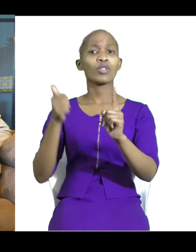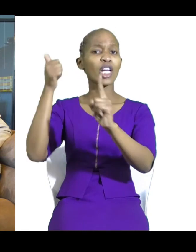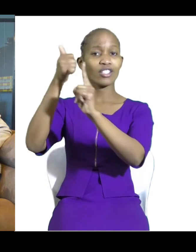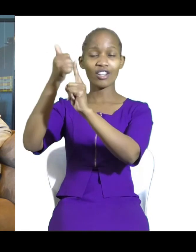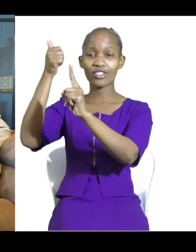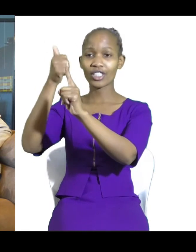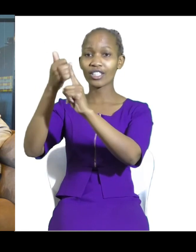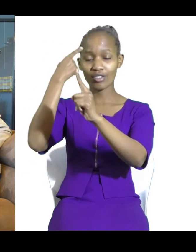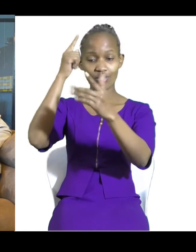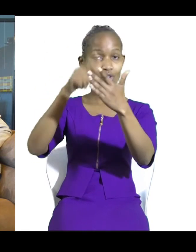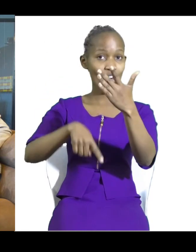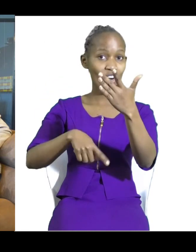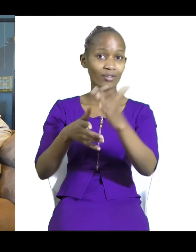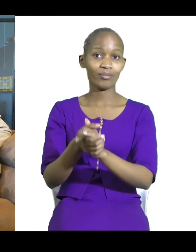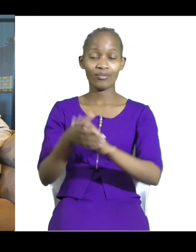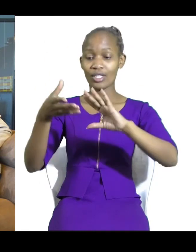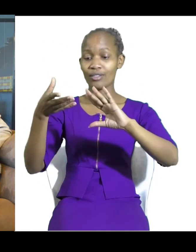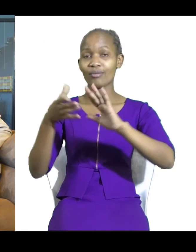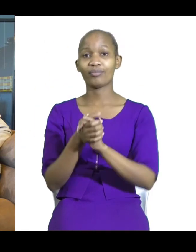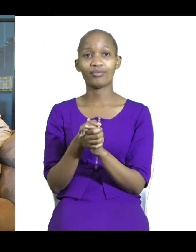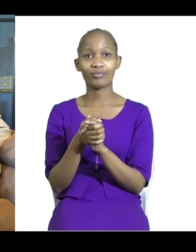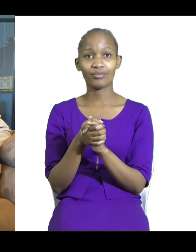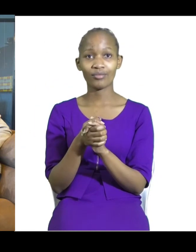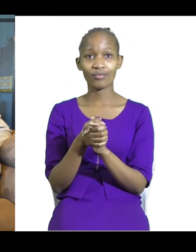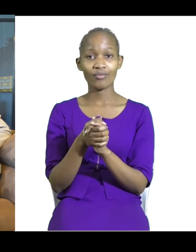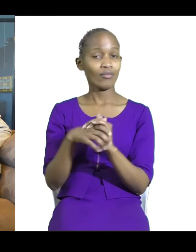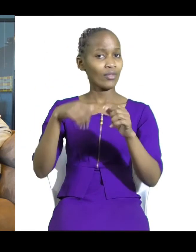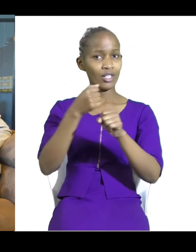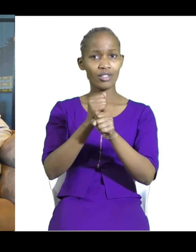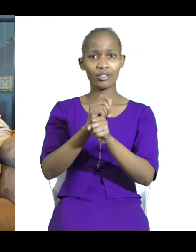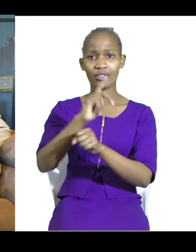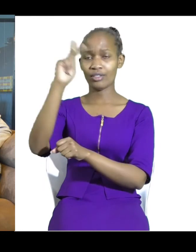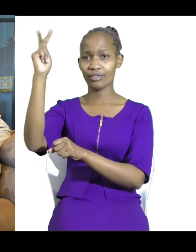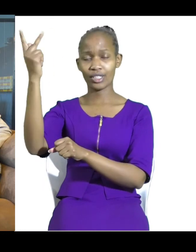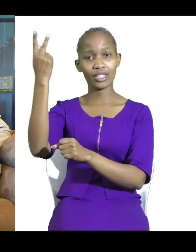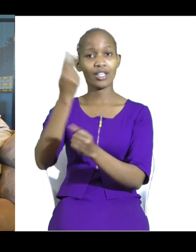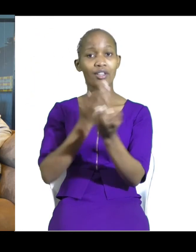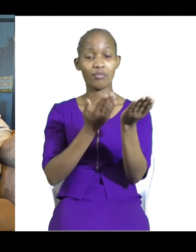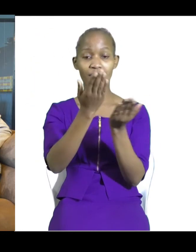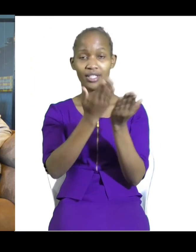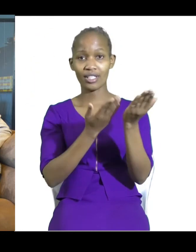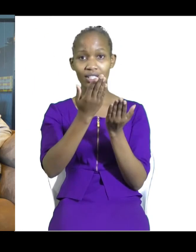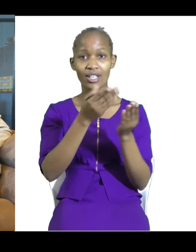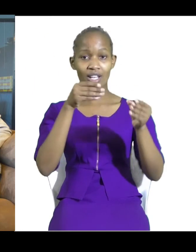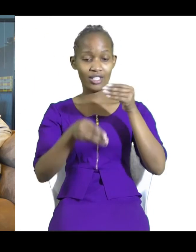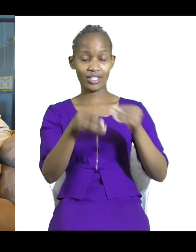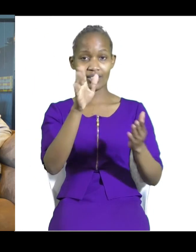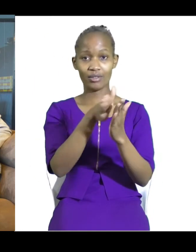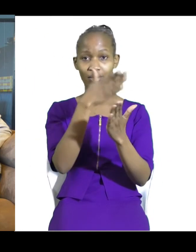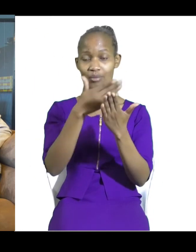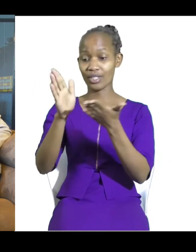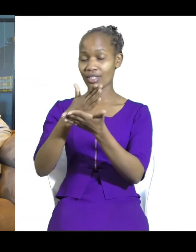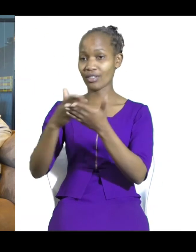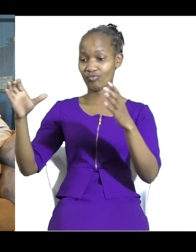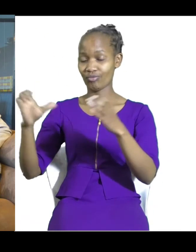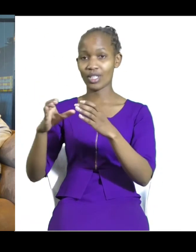to champion, I would say, the creation, the formation of Kenya Business Disability Network, in which are members with some of